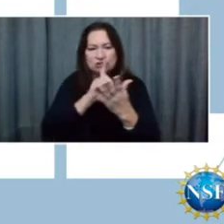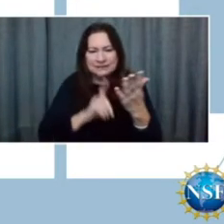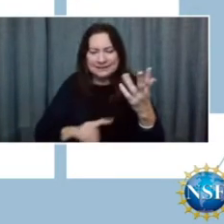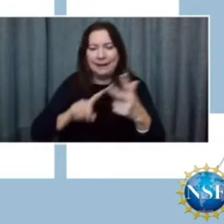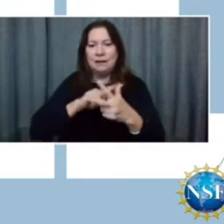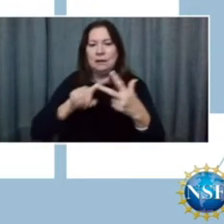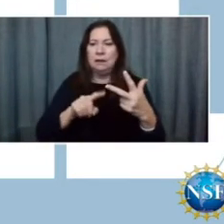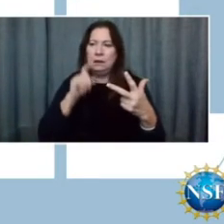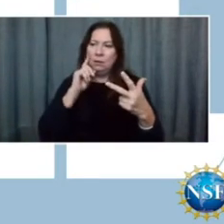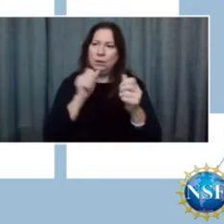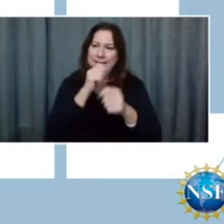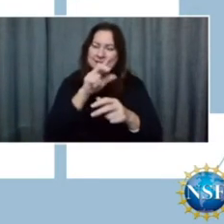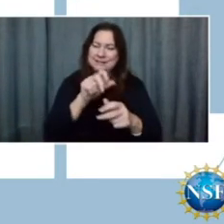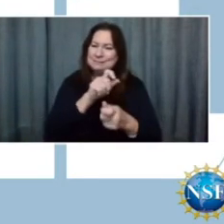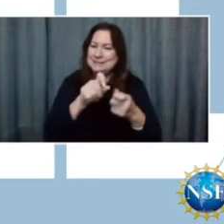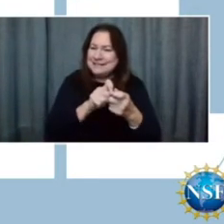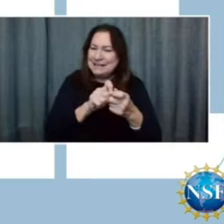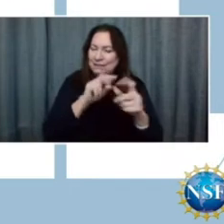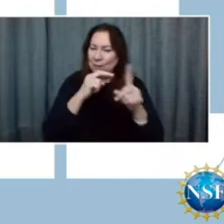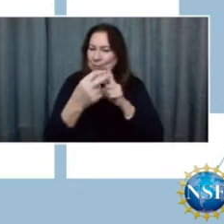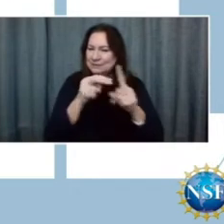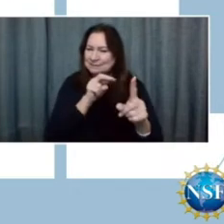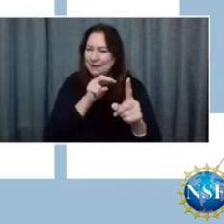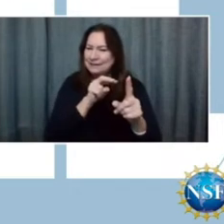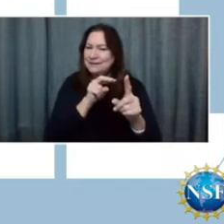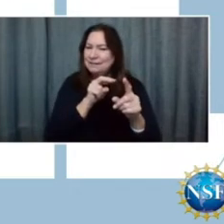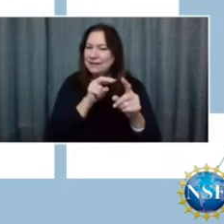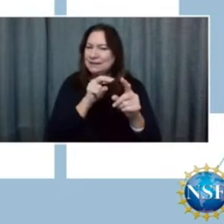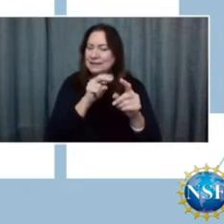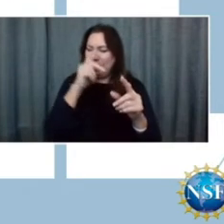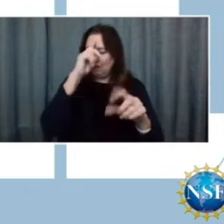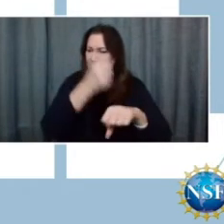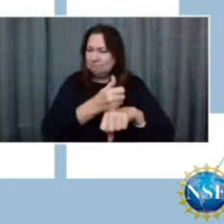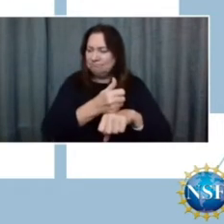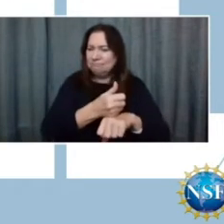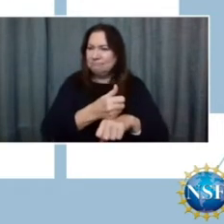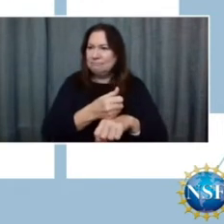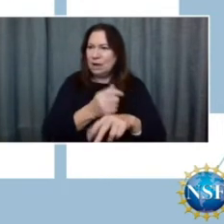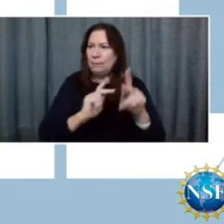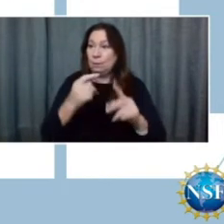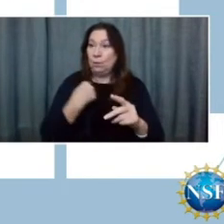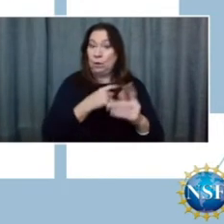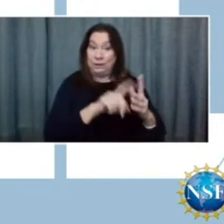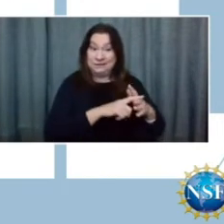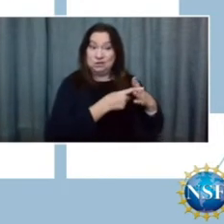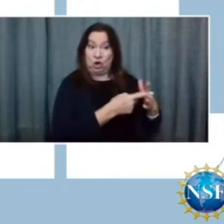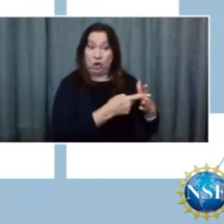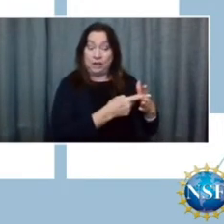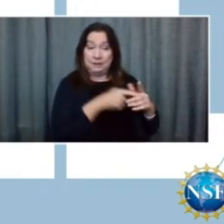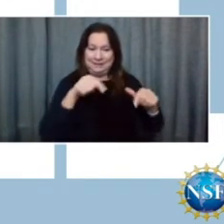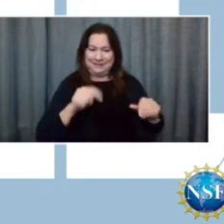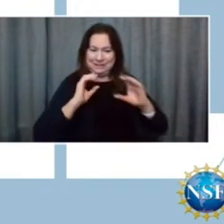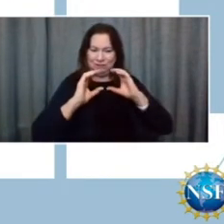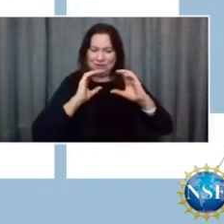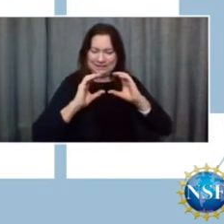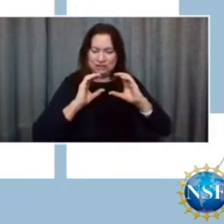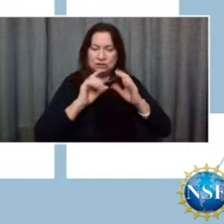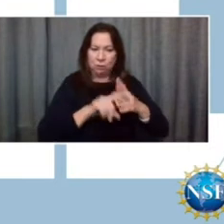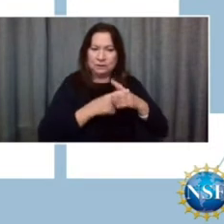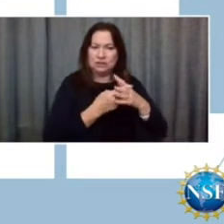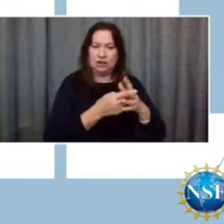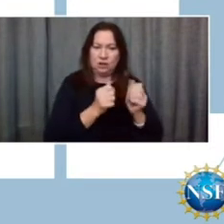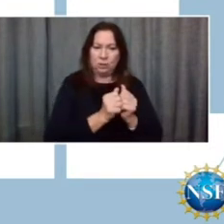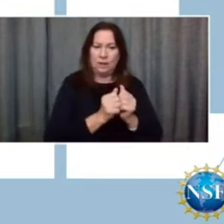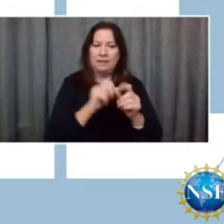particular paradigms and particular perspectives on folks. And I think, just to say, right, where we started this conversation was a view